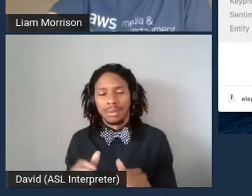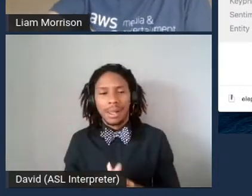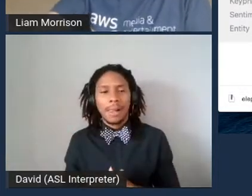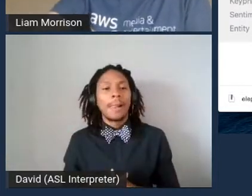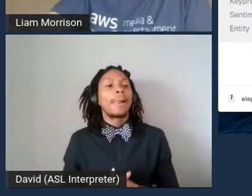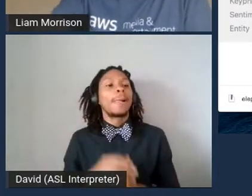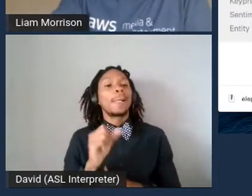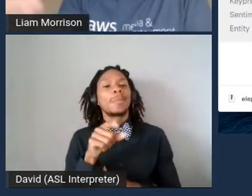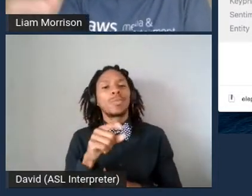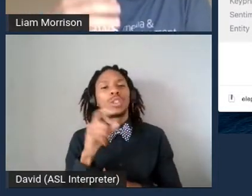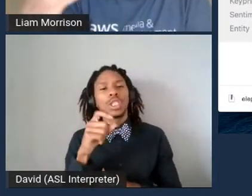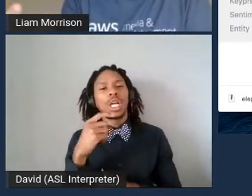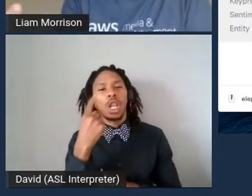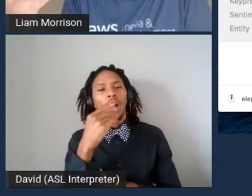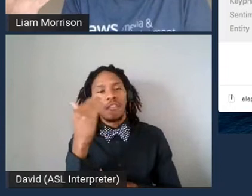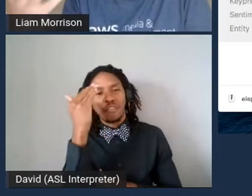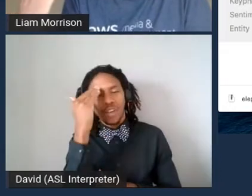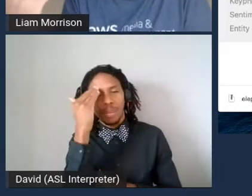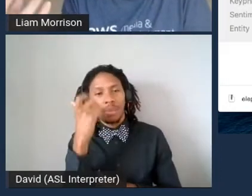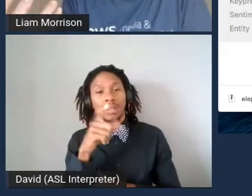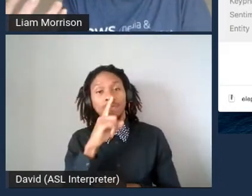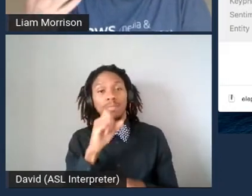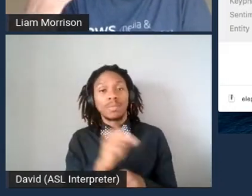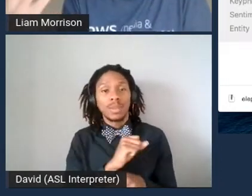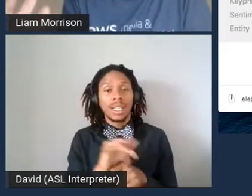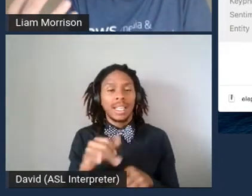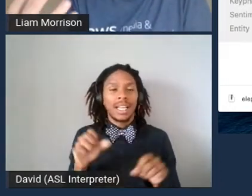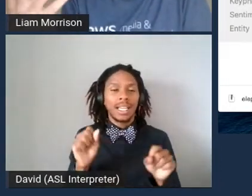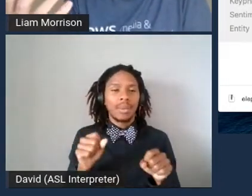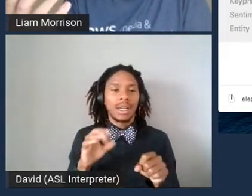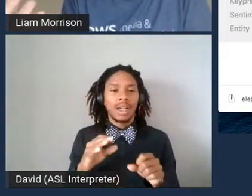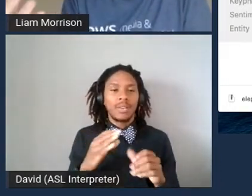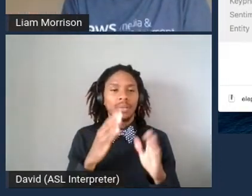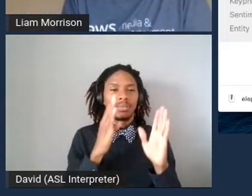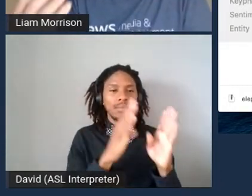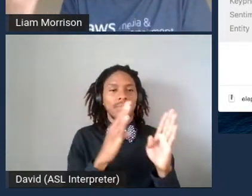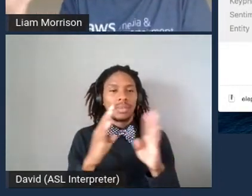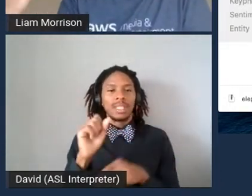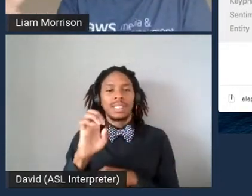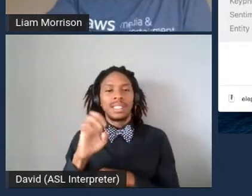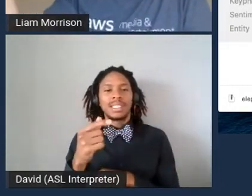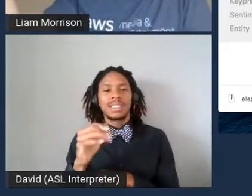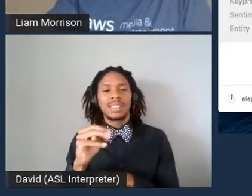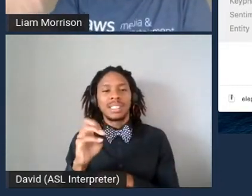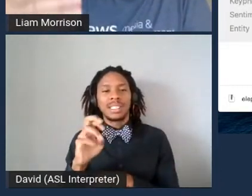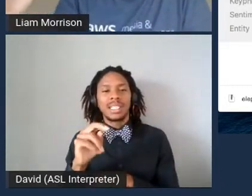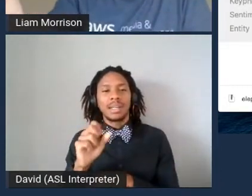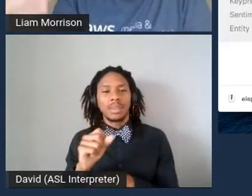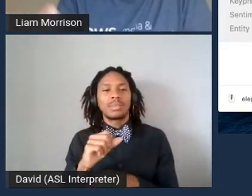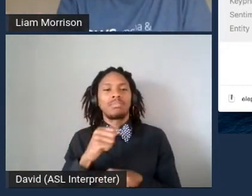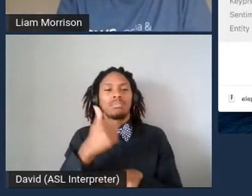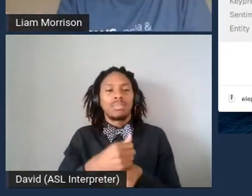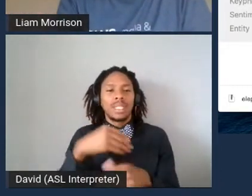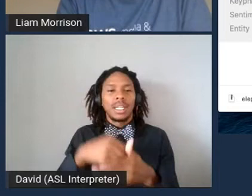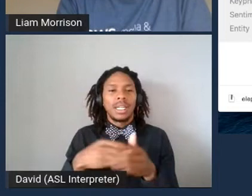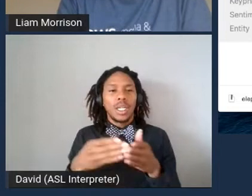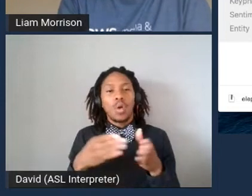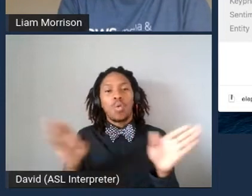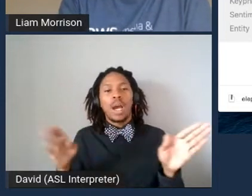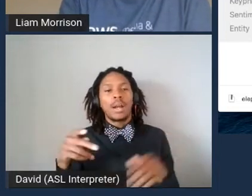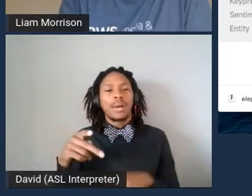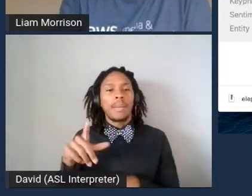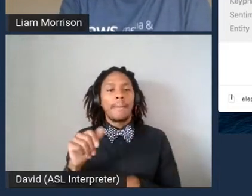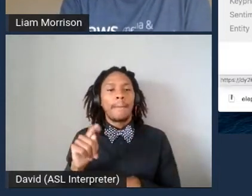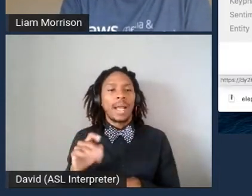And this should look familiar because this is actually that capability of segments that's actually built into the wider platform.